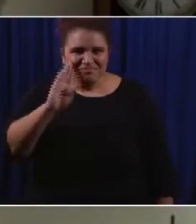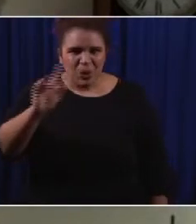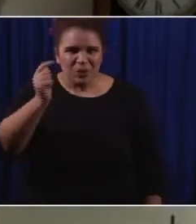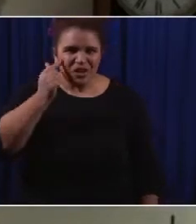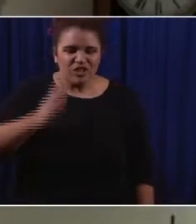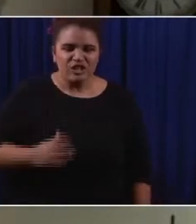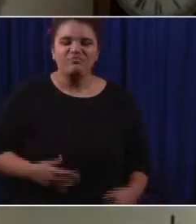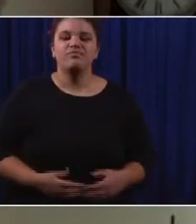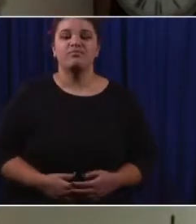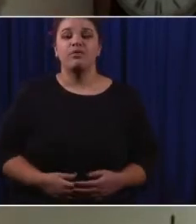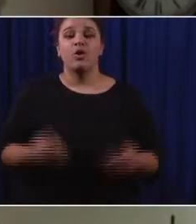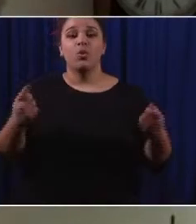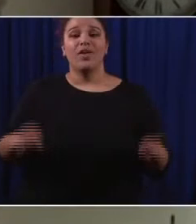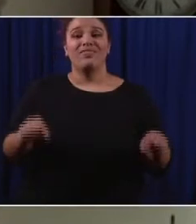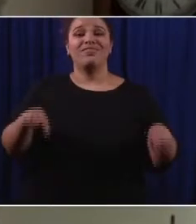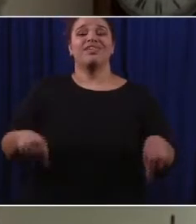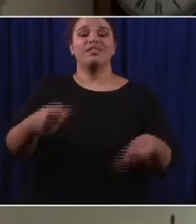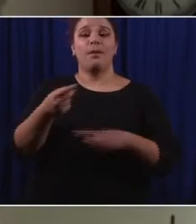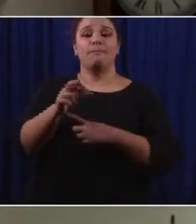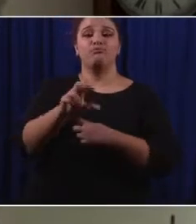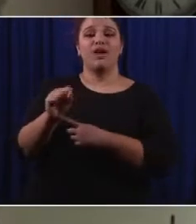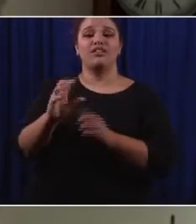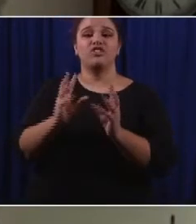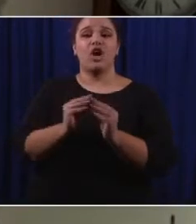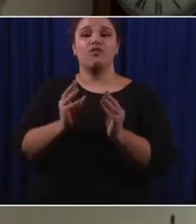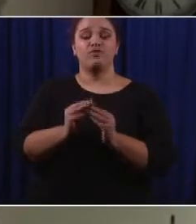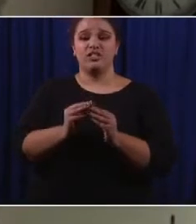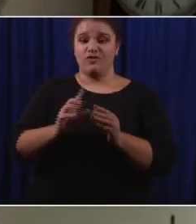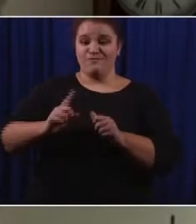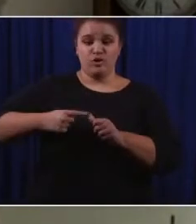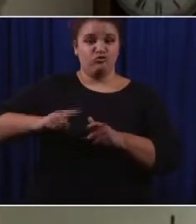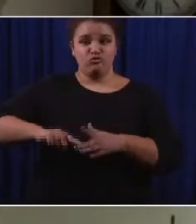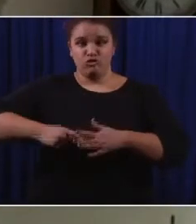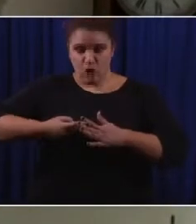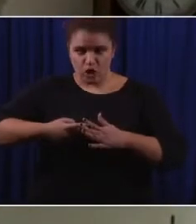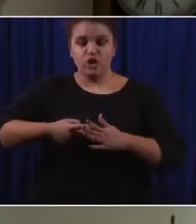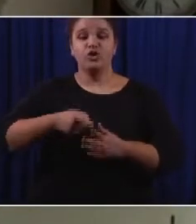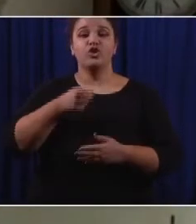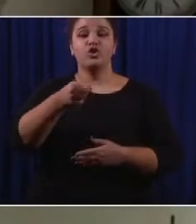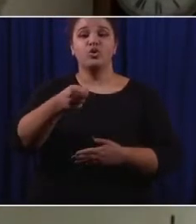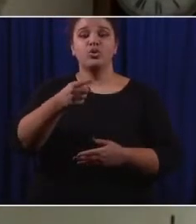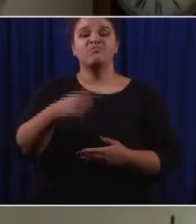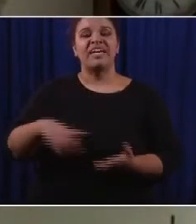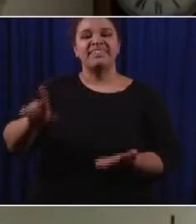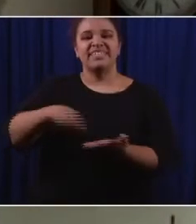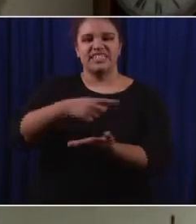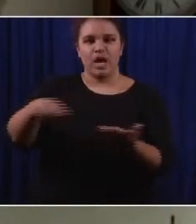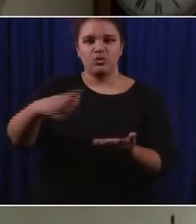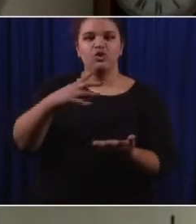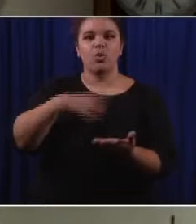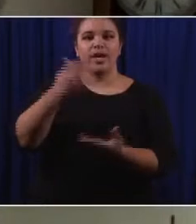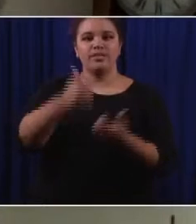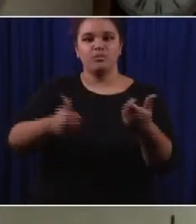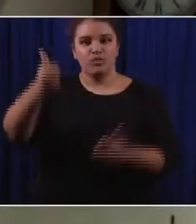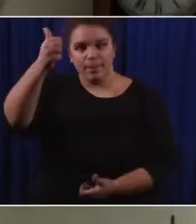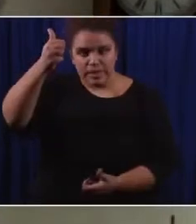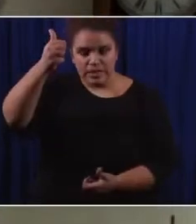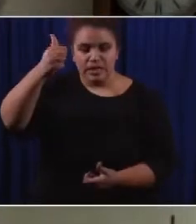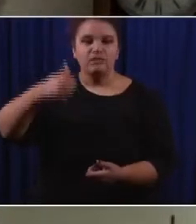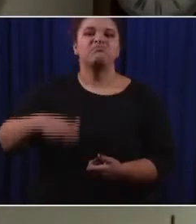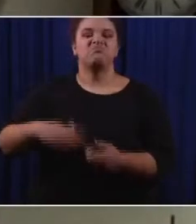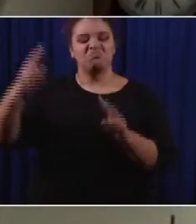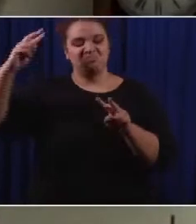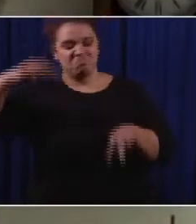of this, you spoke about denouncing white supremacy, the sanctity of the elections. You just answered Marty's question about you feel